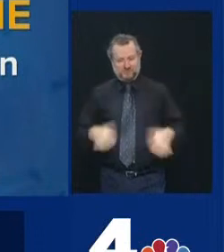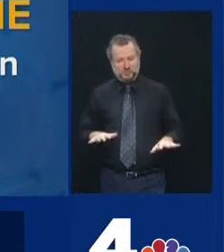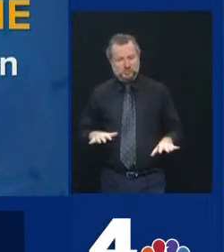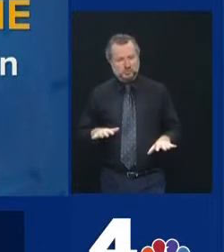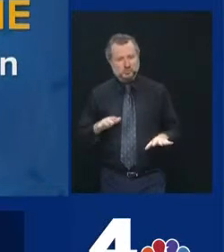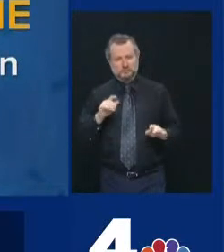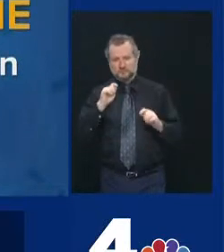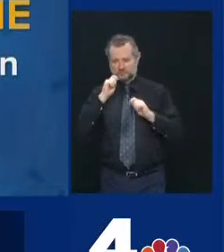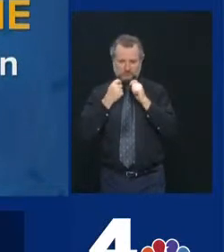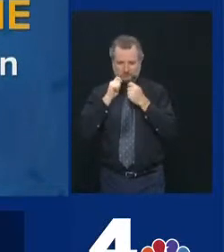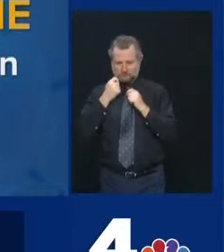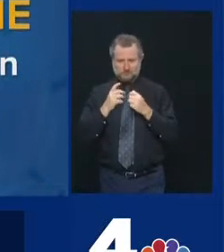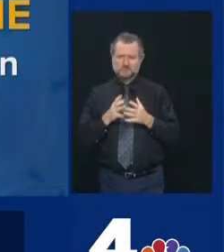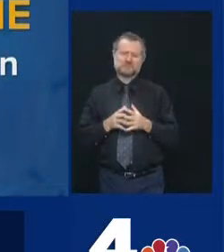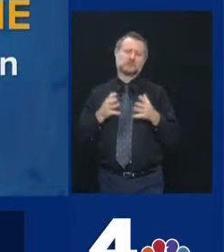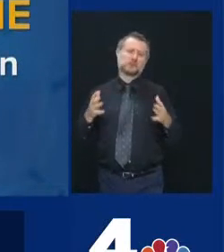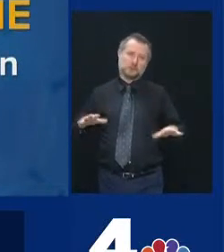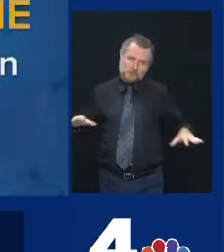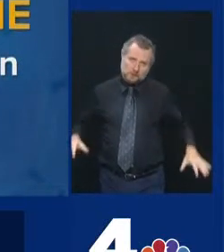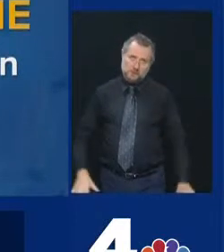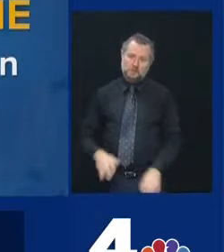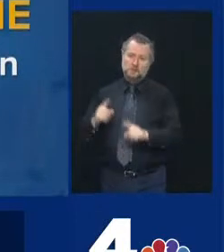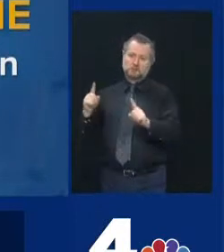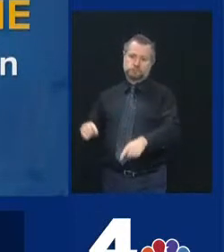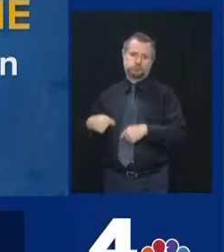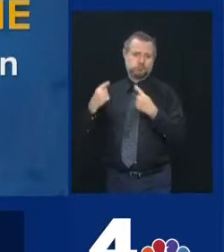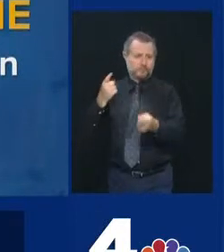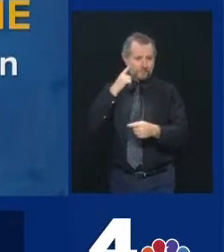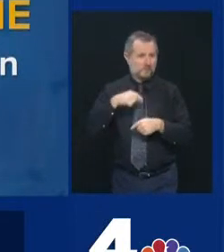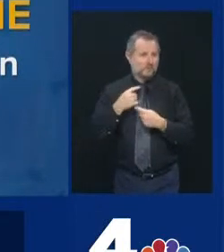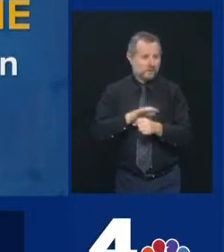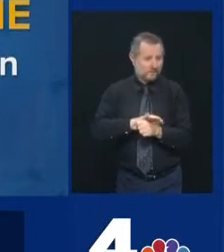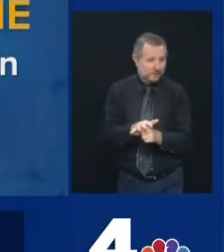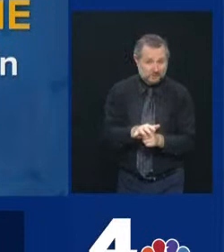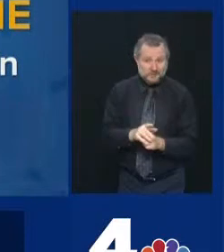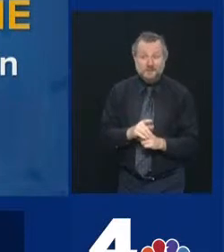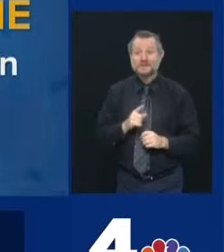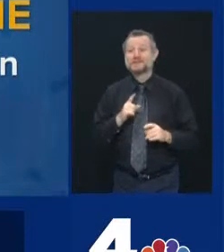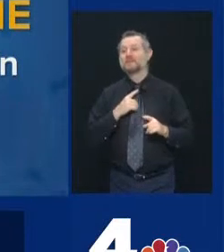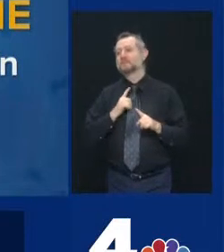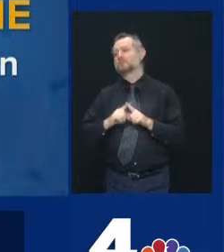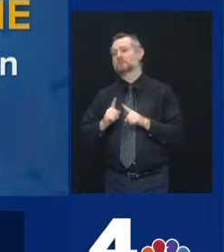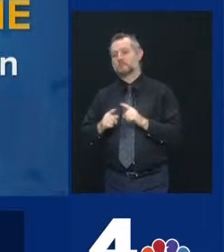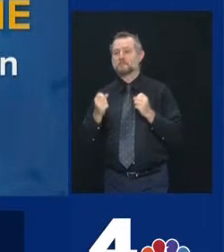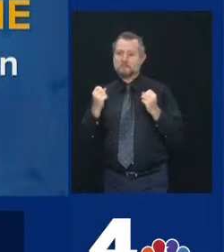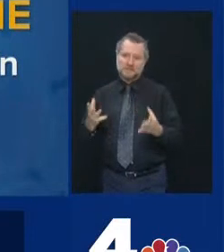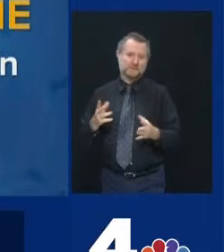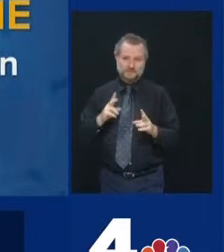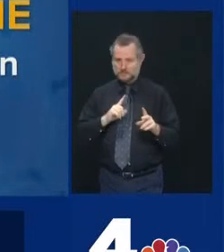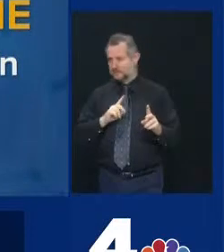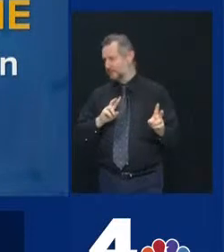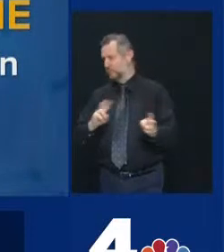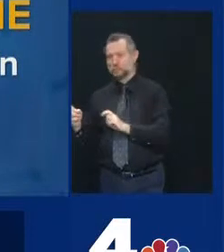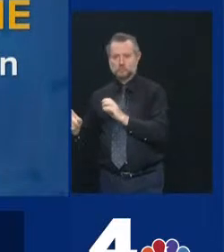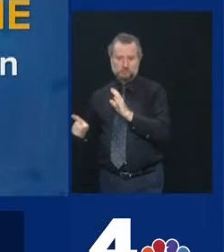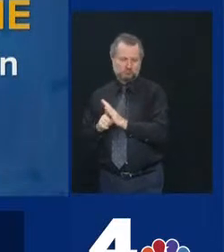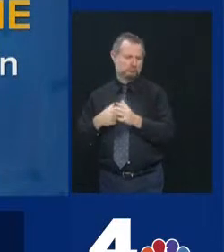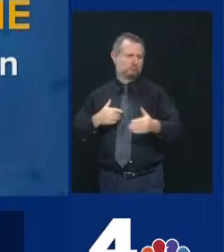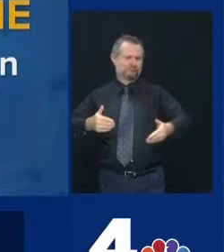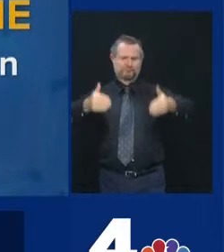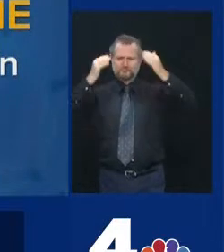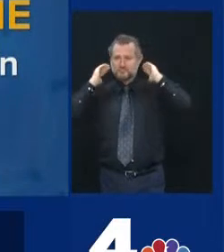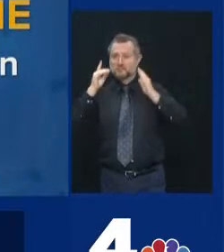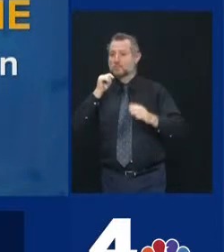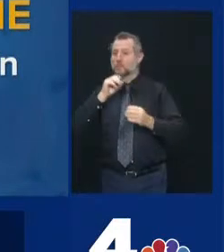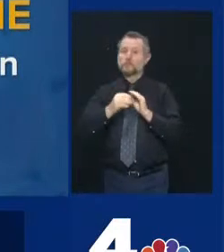government, since COVID started, right? There have been a number of operational nightmares, but the single largest has been